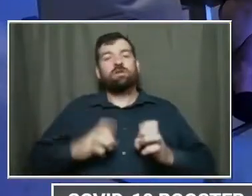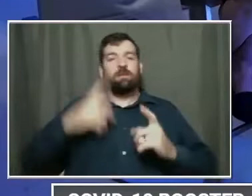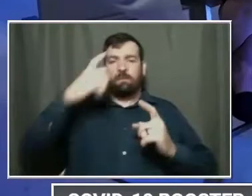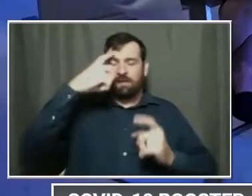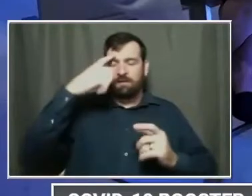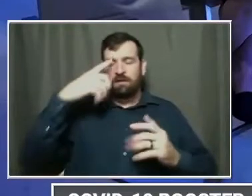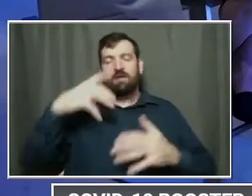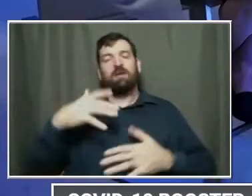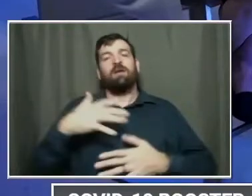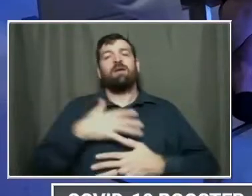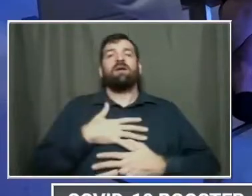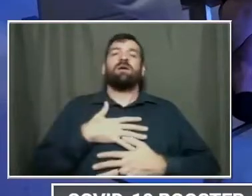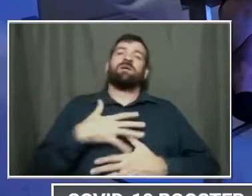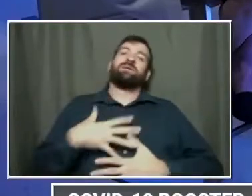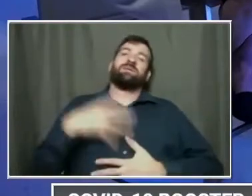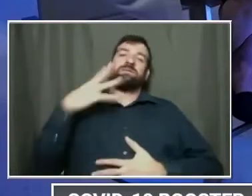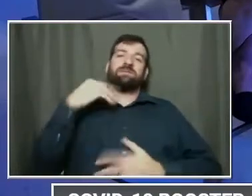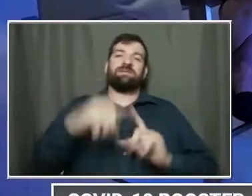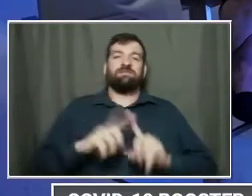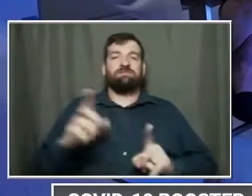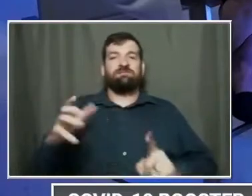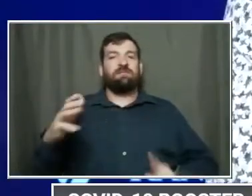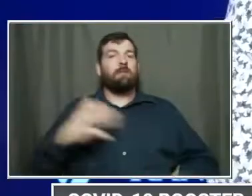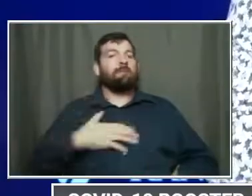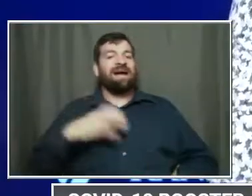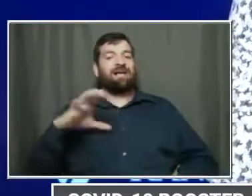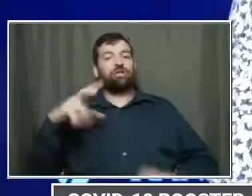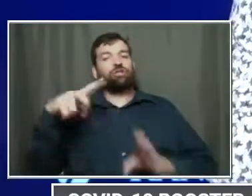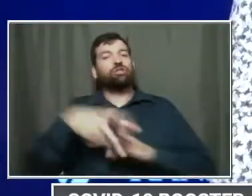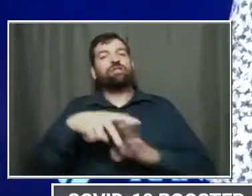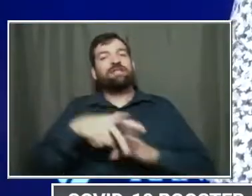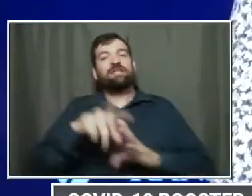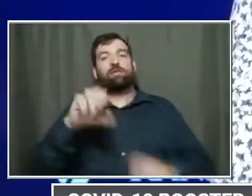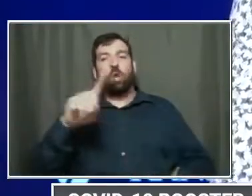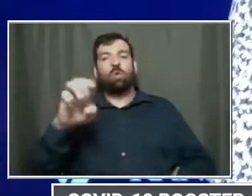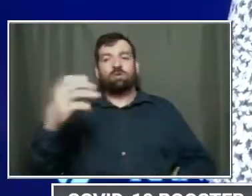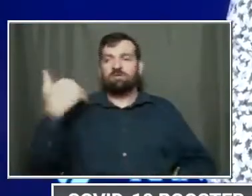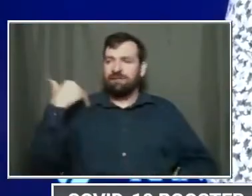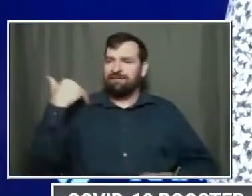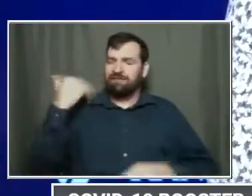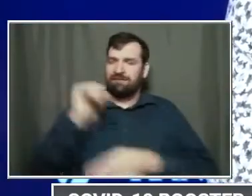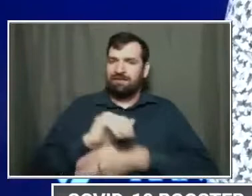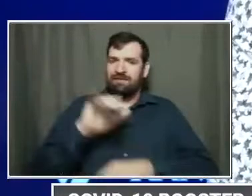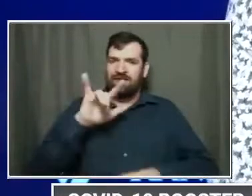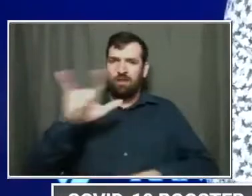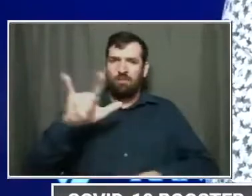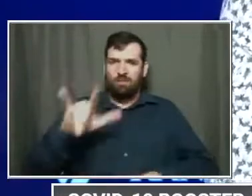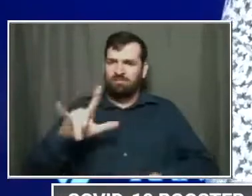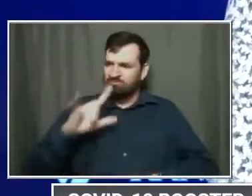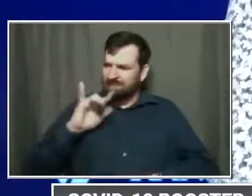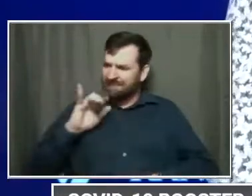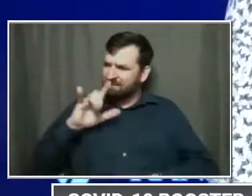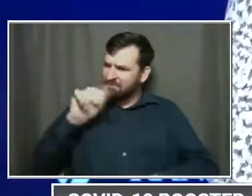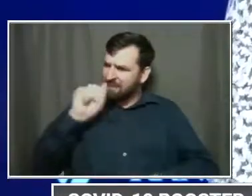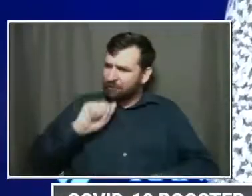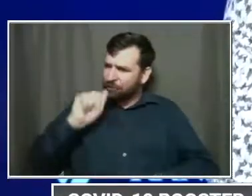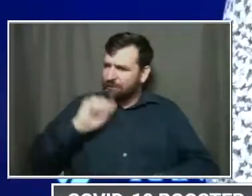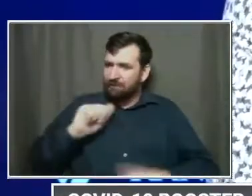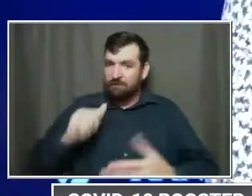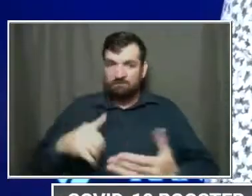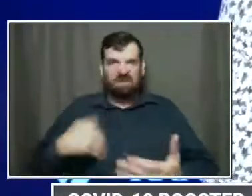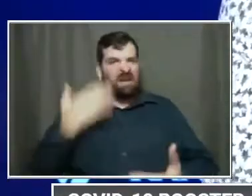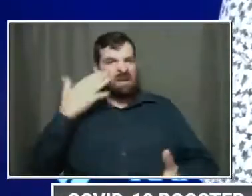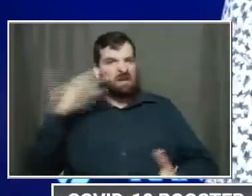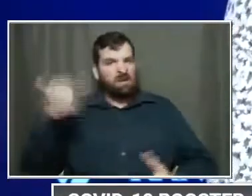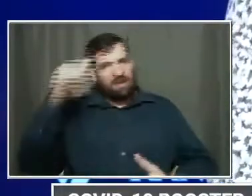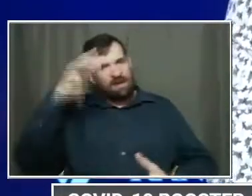life in differently, huh? I call it my cheat code. I met a guy at the airport last night, and he was like, "You're really patient." Like I didn't know this guy, and